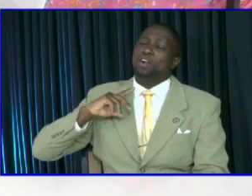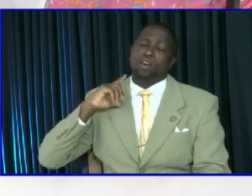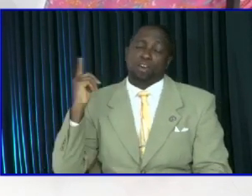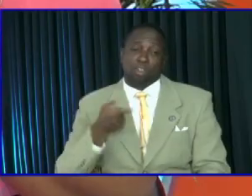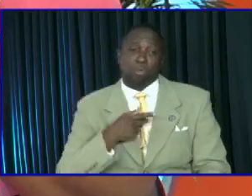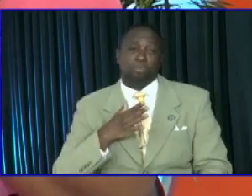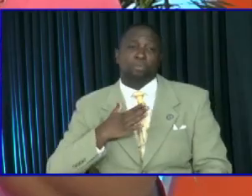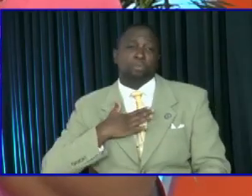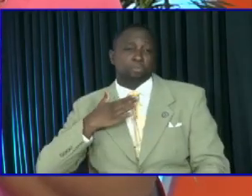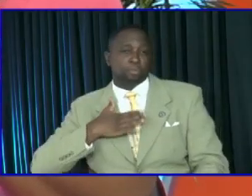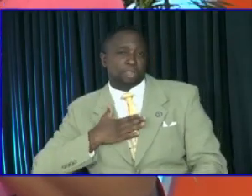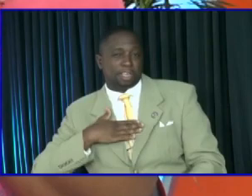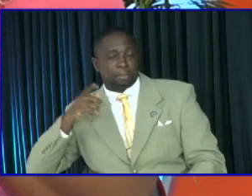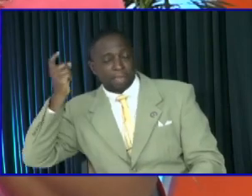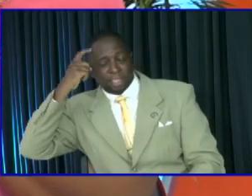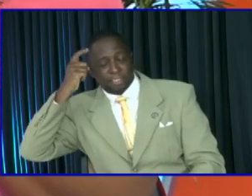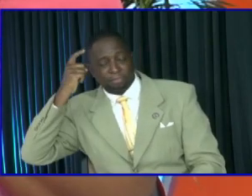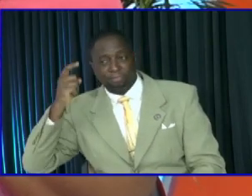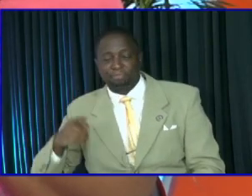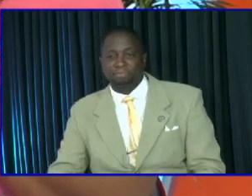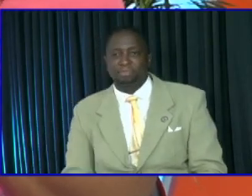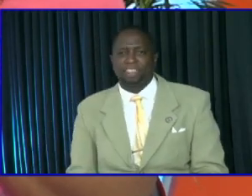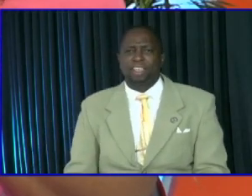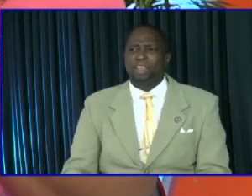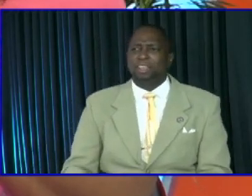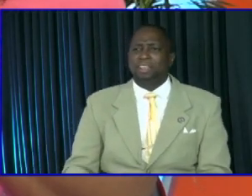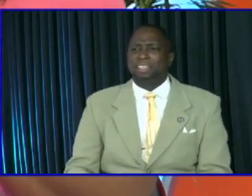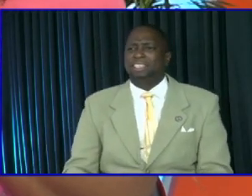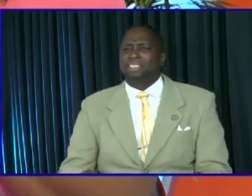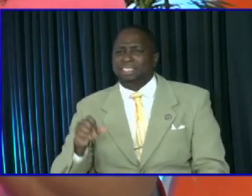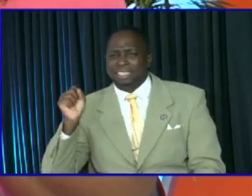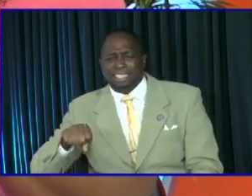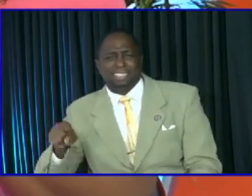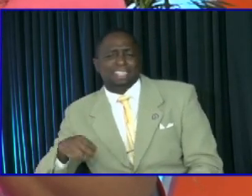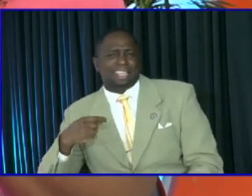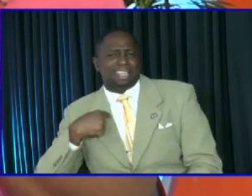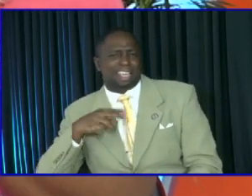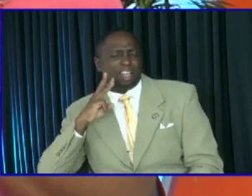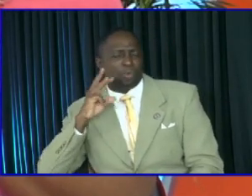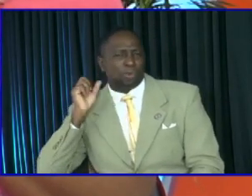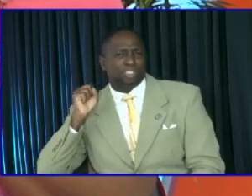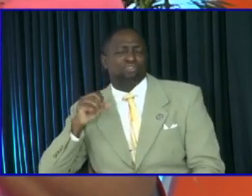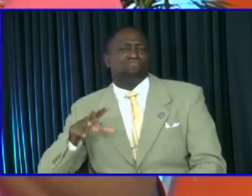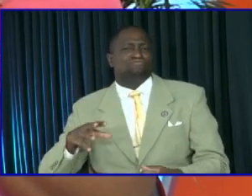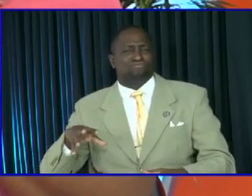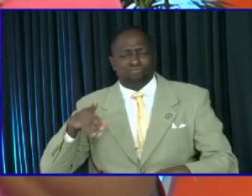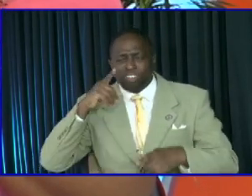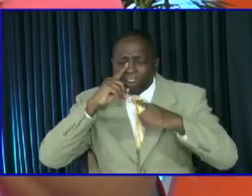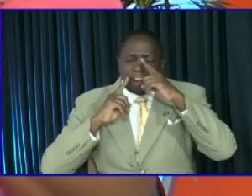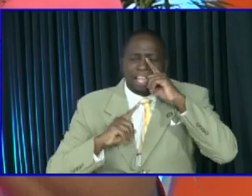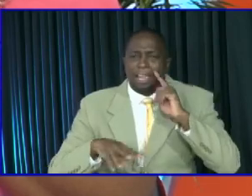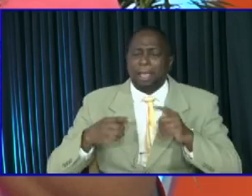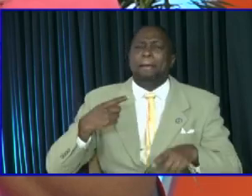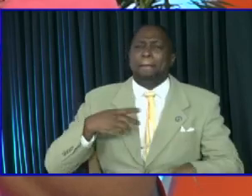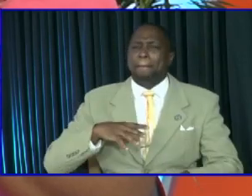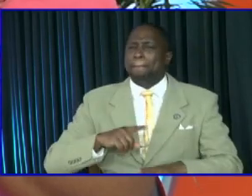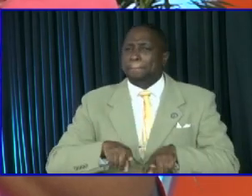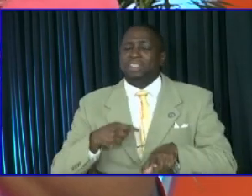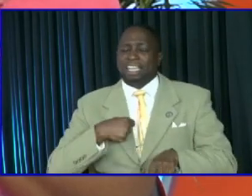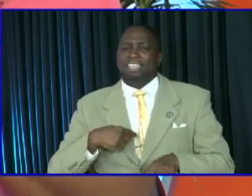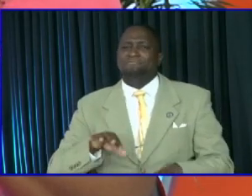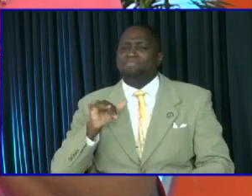even though I was there in anguish and crying, I could still feel him there with me saying, "I am